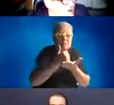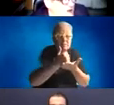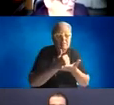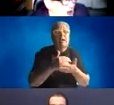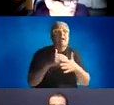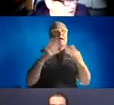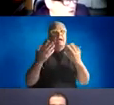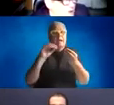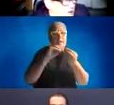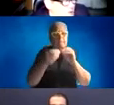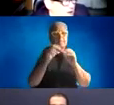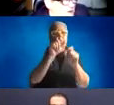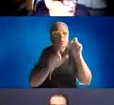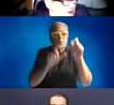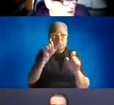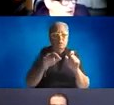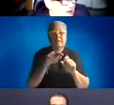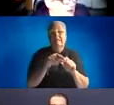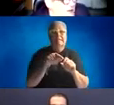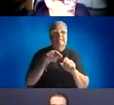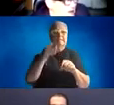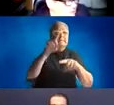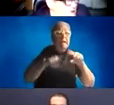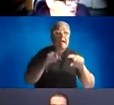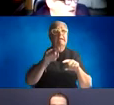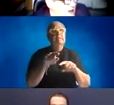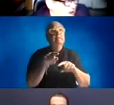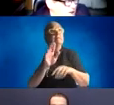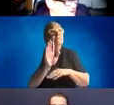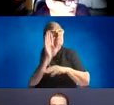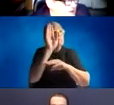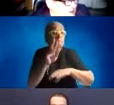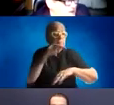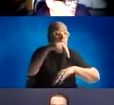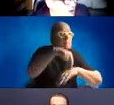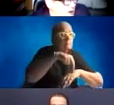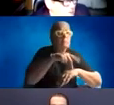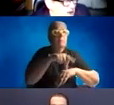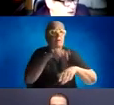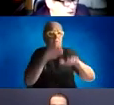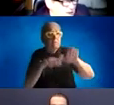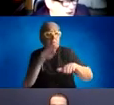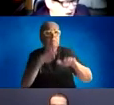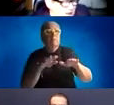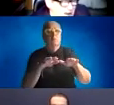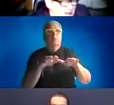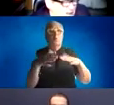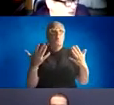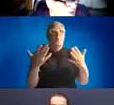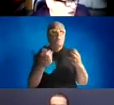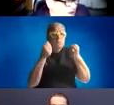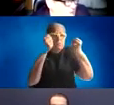persons unfit to plead who are committed to custody in prison and other facilities. And what they recommend is collect